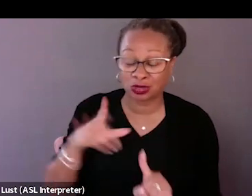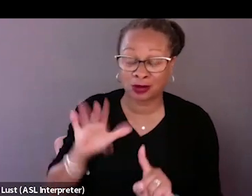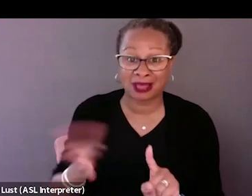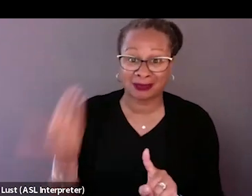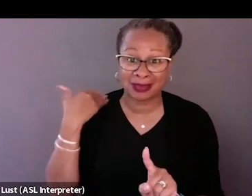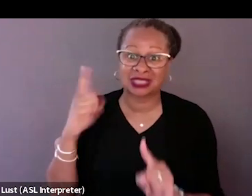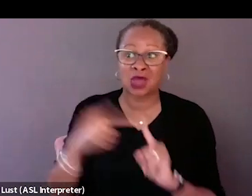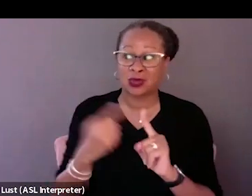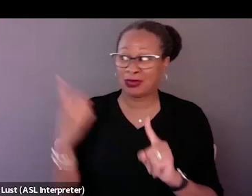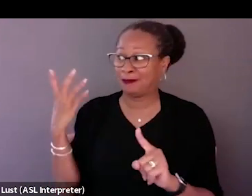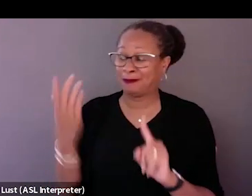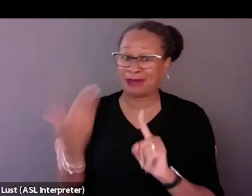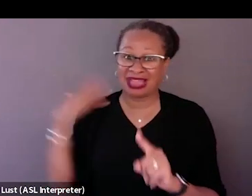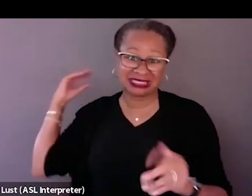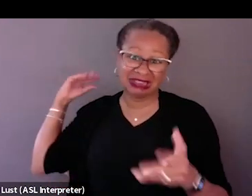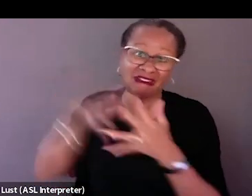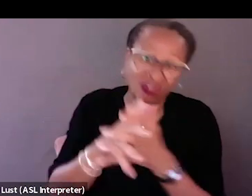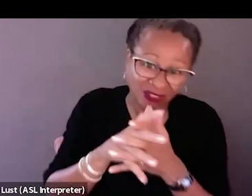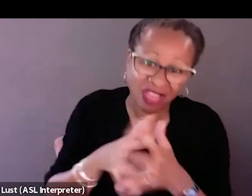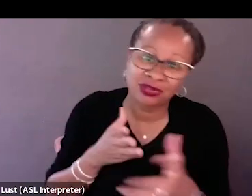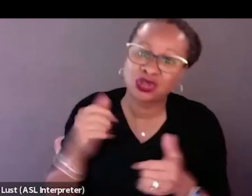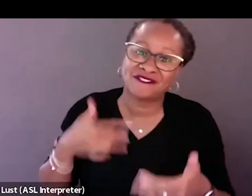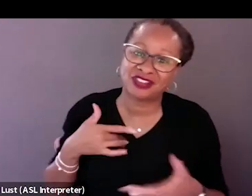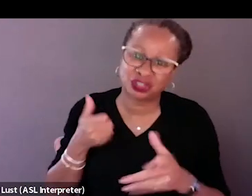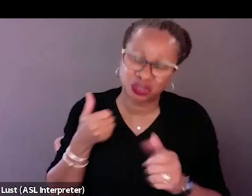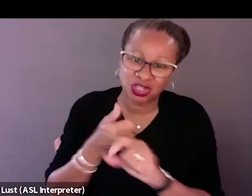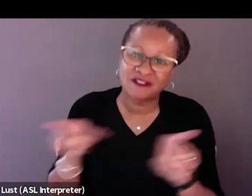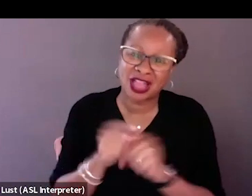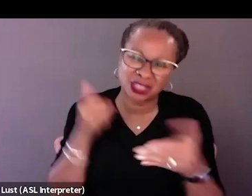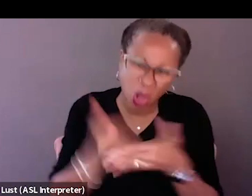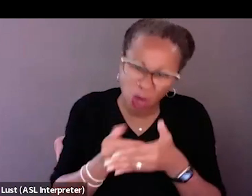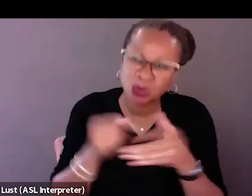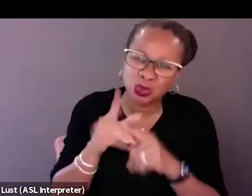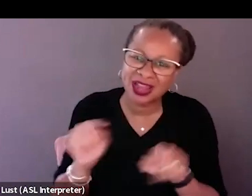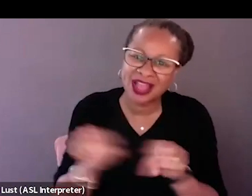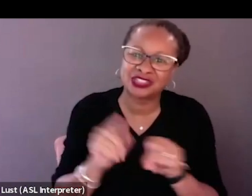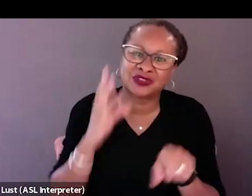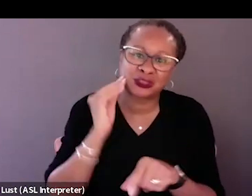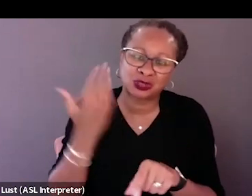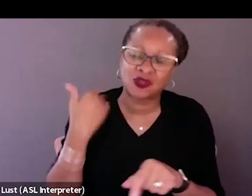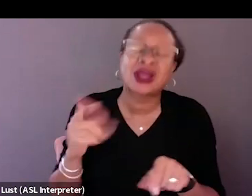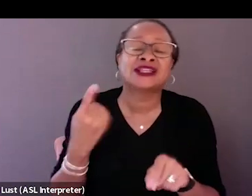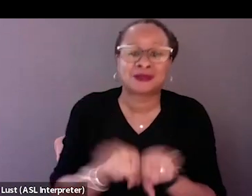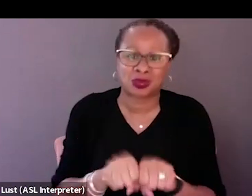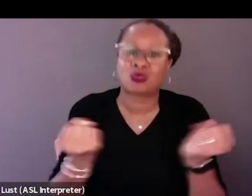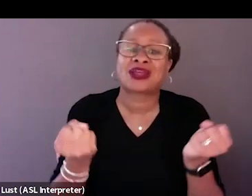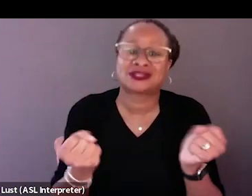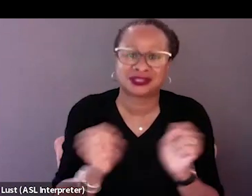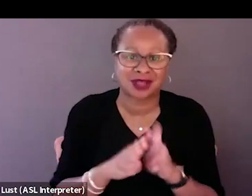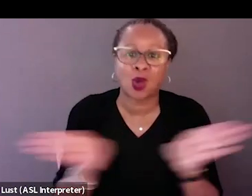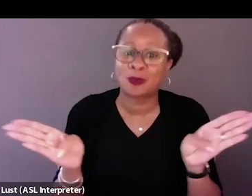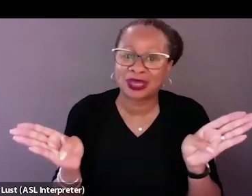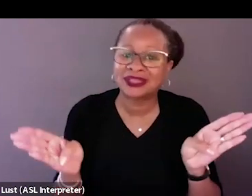through you because you can feel yourself as close to it as you've ever been, something breaks open. And that,